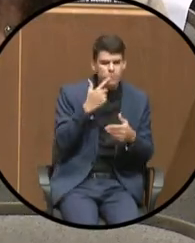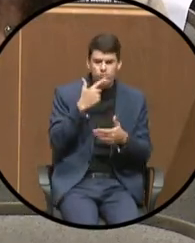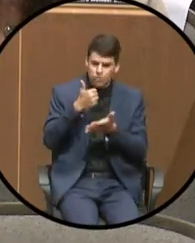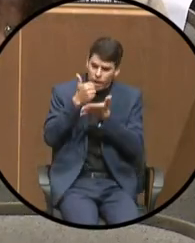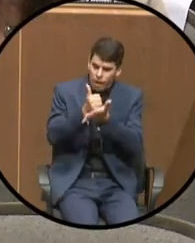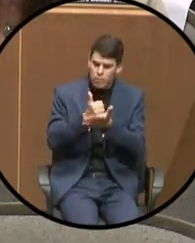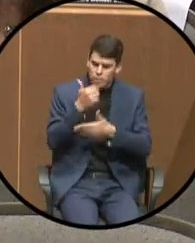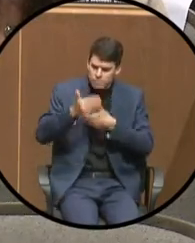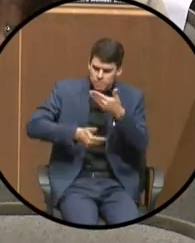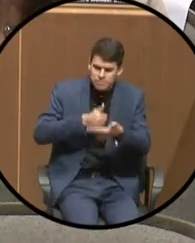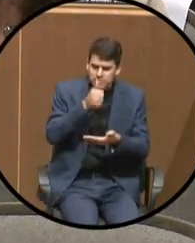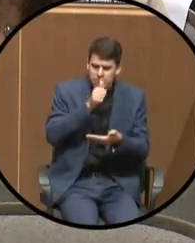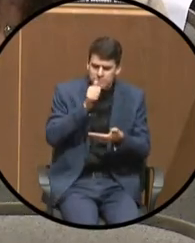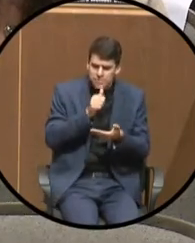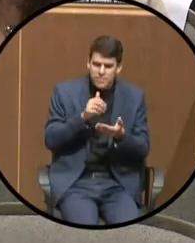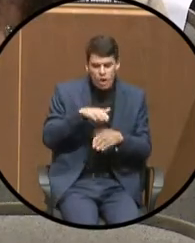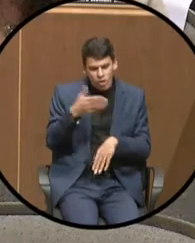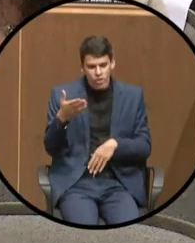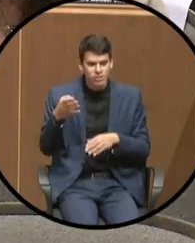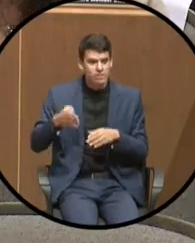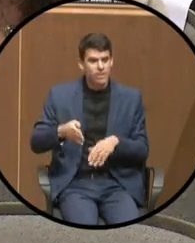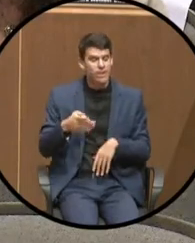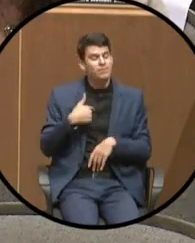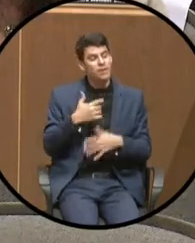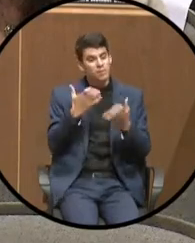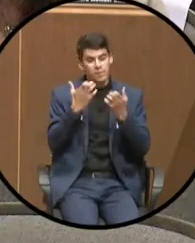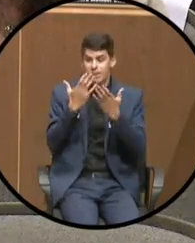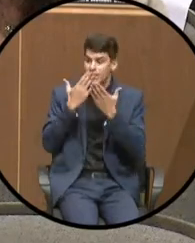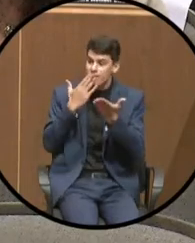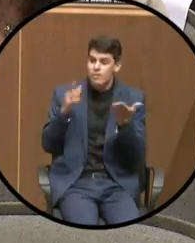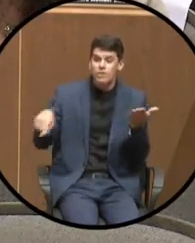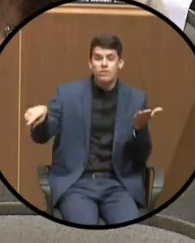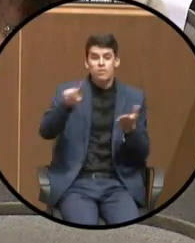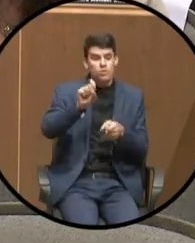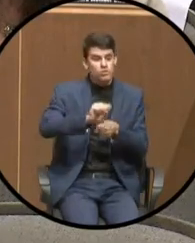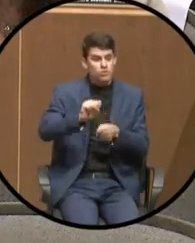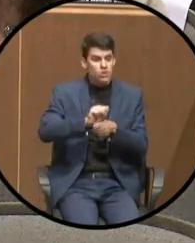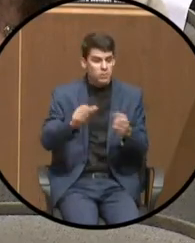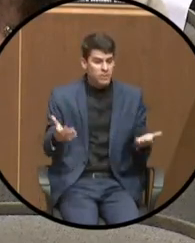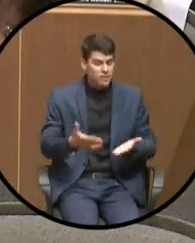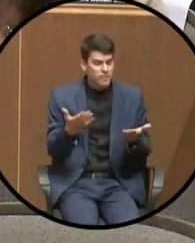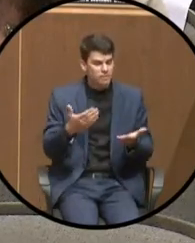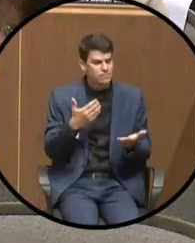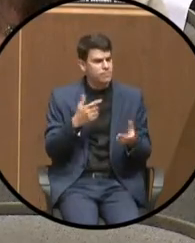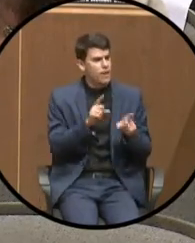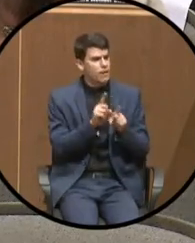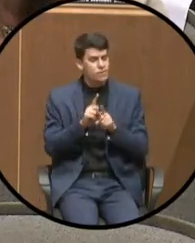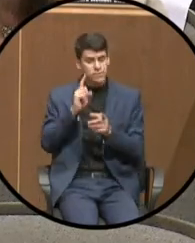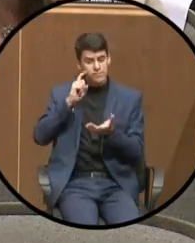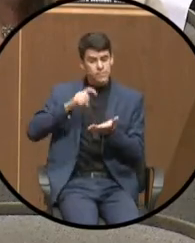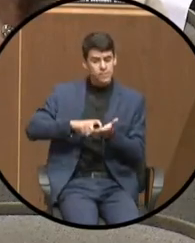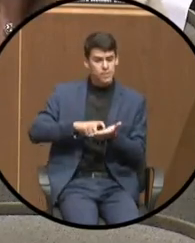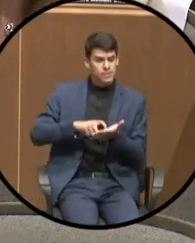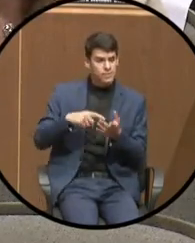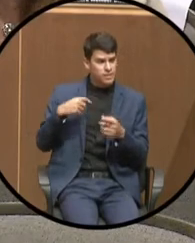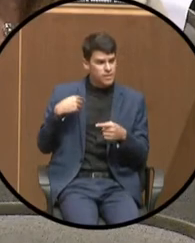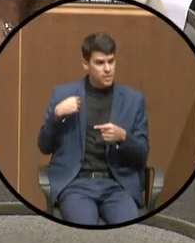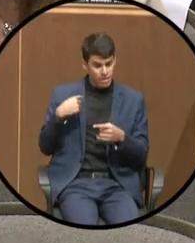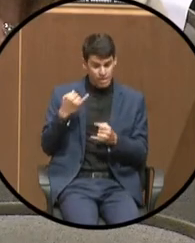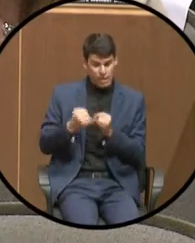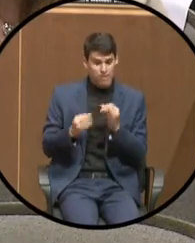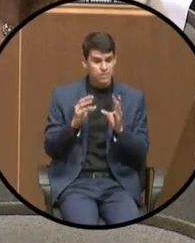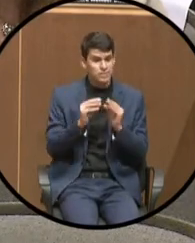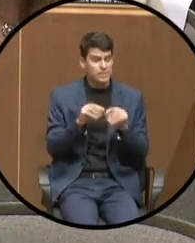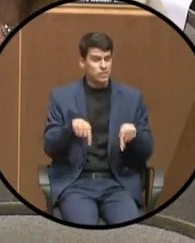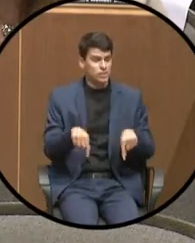side. And I would also like to thank each and every one of you for your job that you do here. I also witnessed the last meeting that